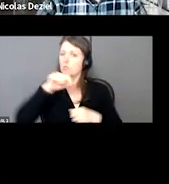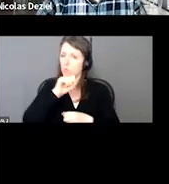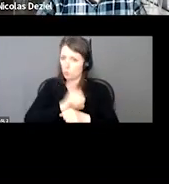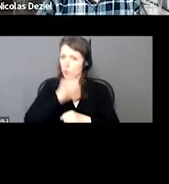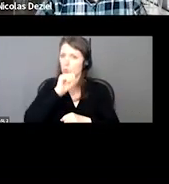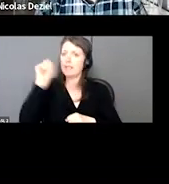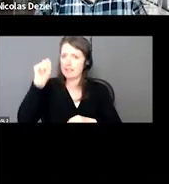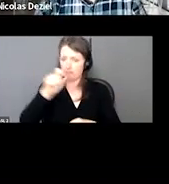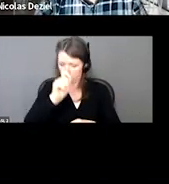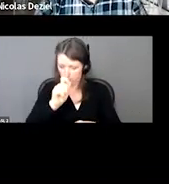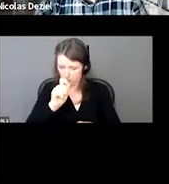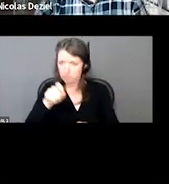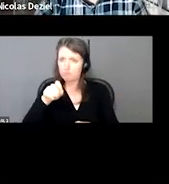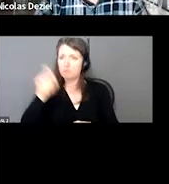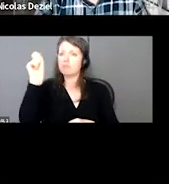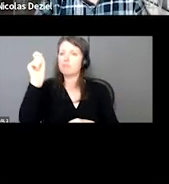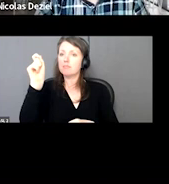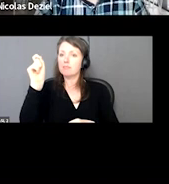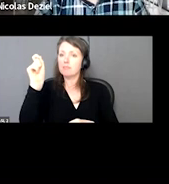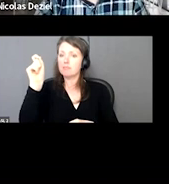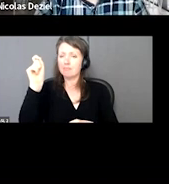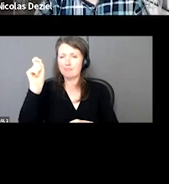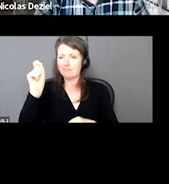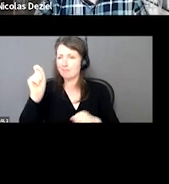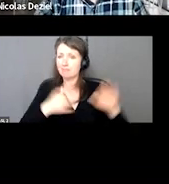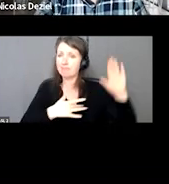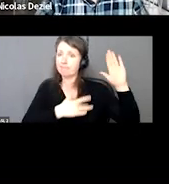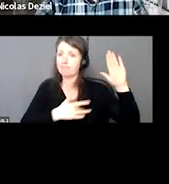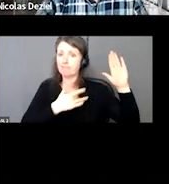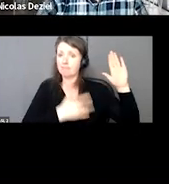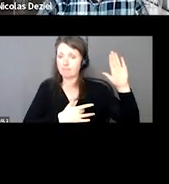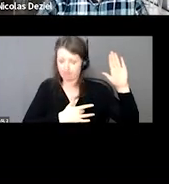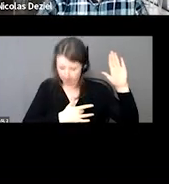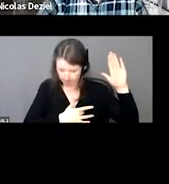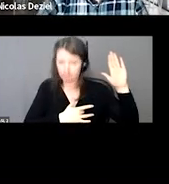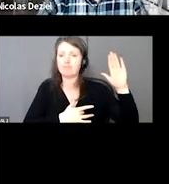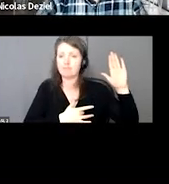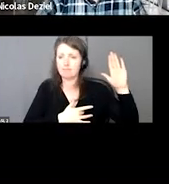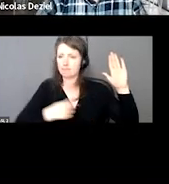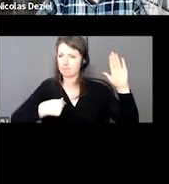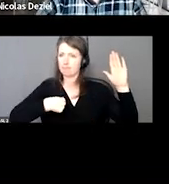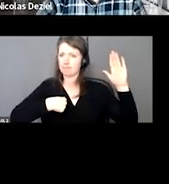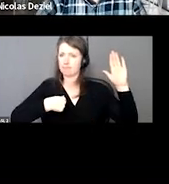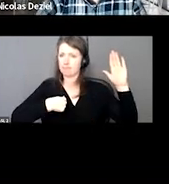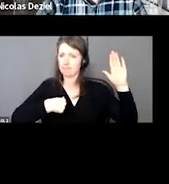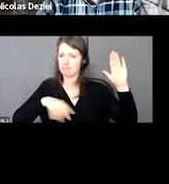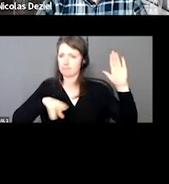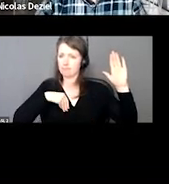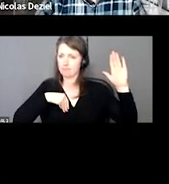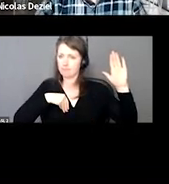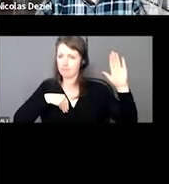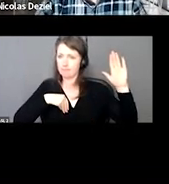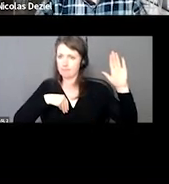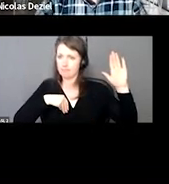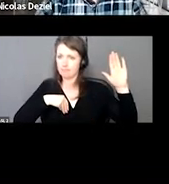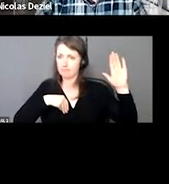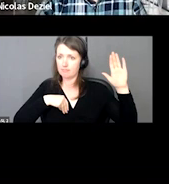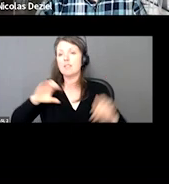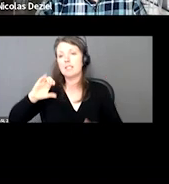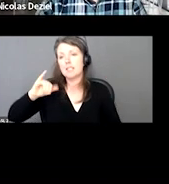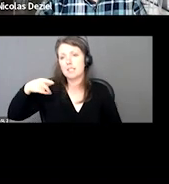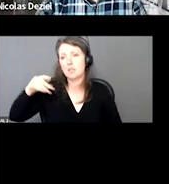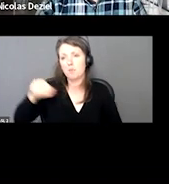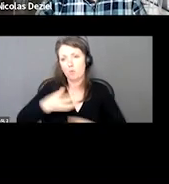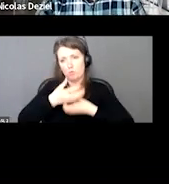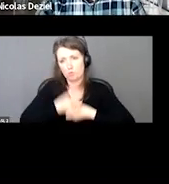You're basically, it's like an oath. You're basically agreeing that you are the rightful owner of the work. So we're going to take your word for it. All we ask